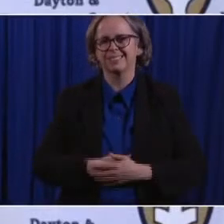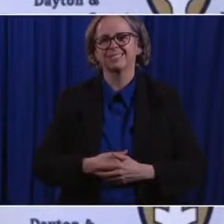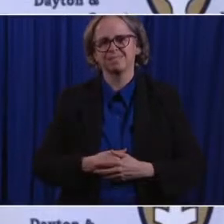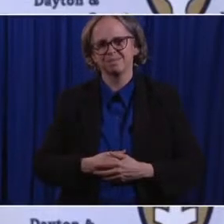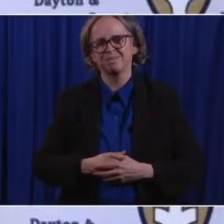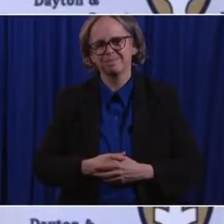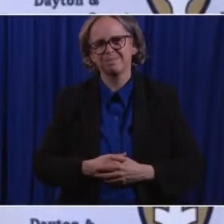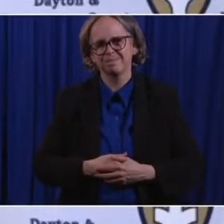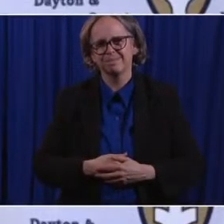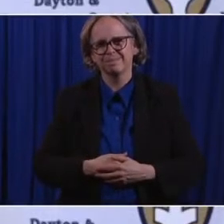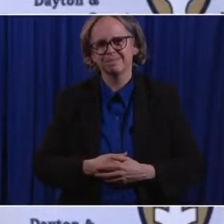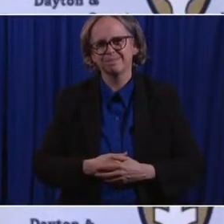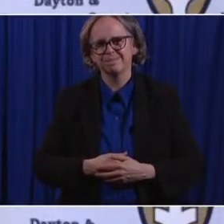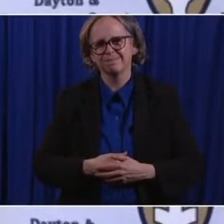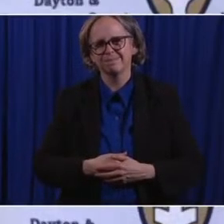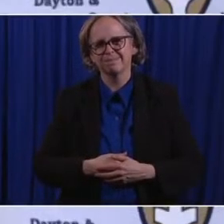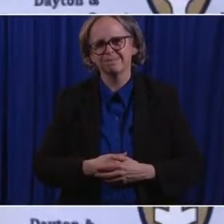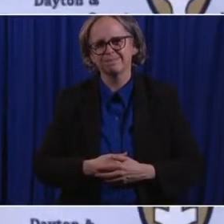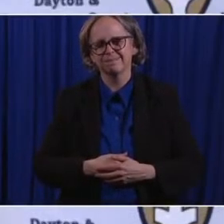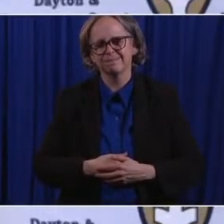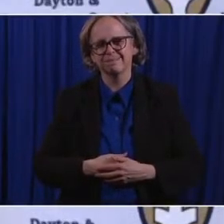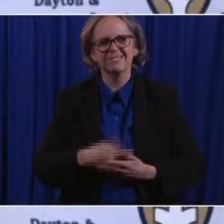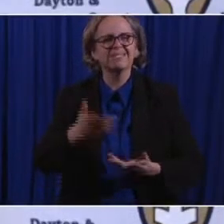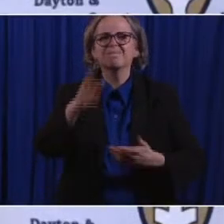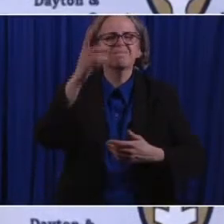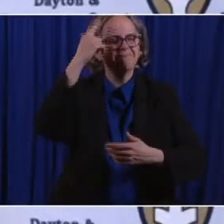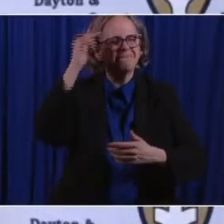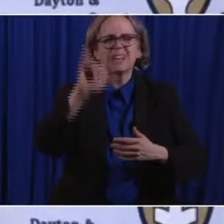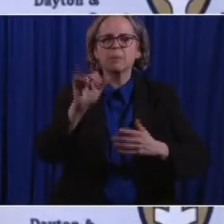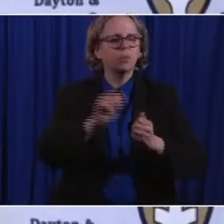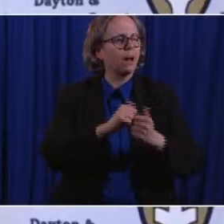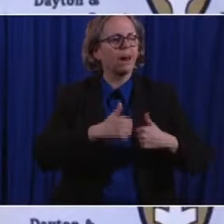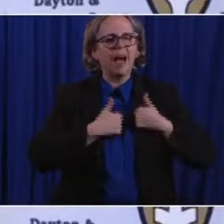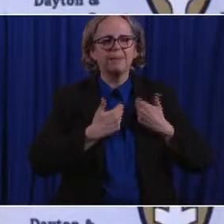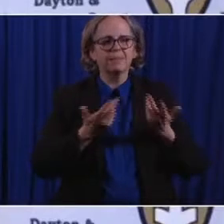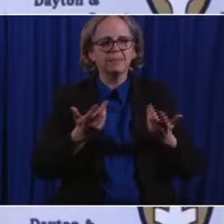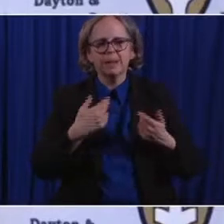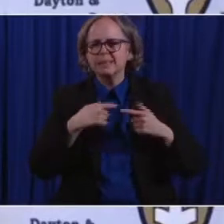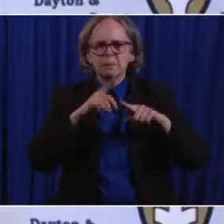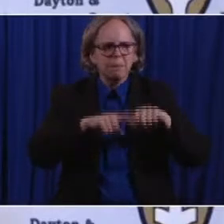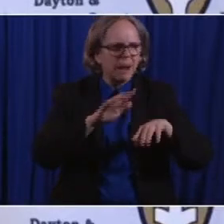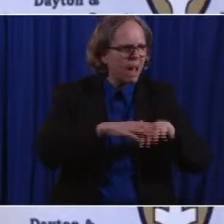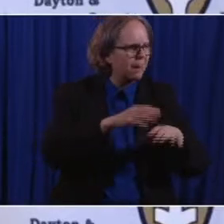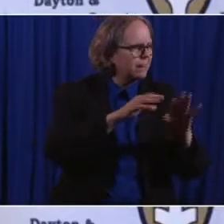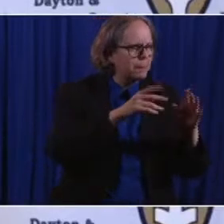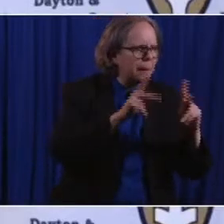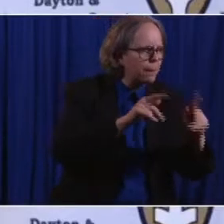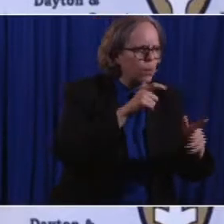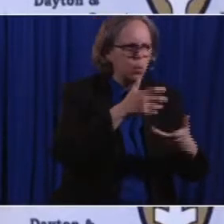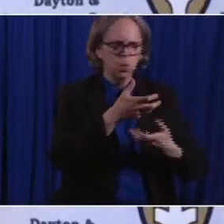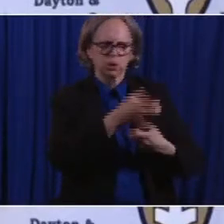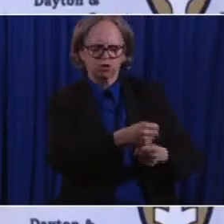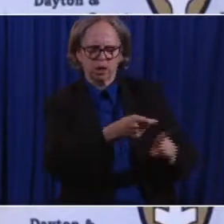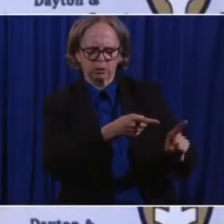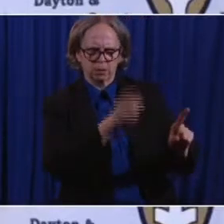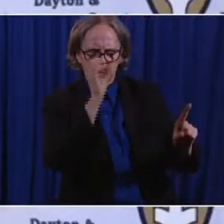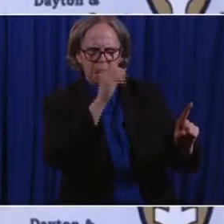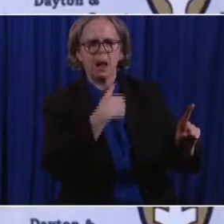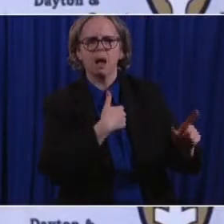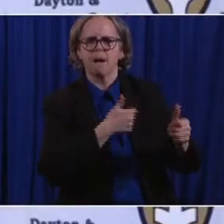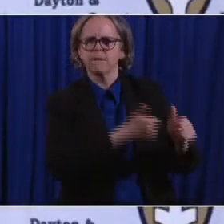what we do in most things in life. We rely on people we trust. We rely on people we